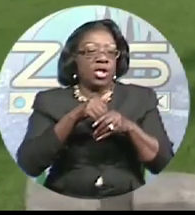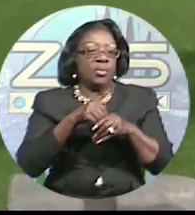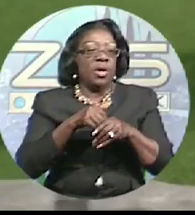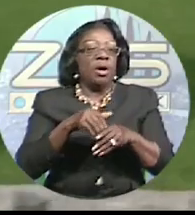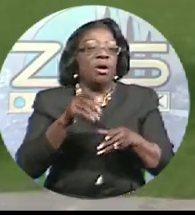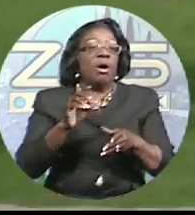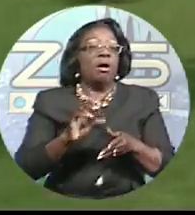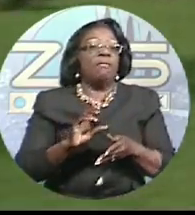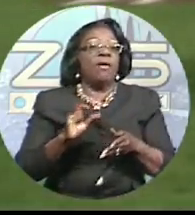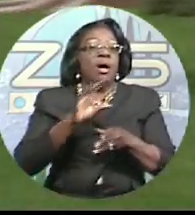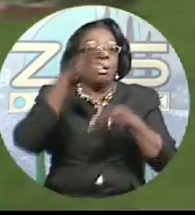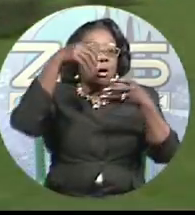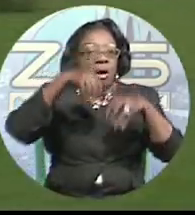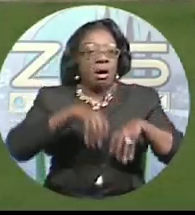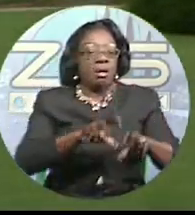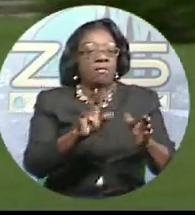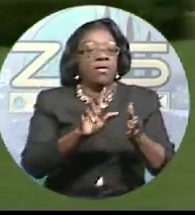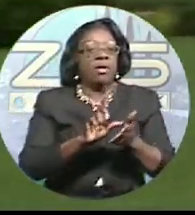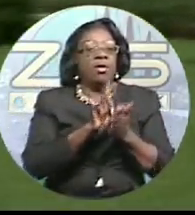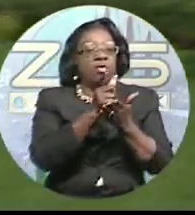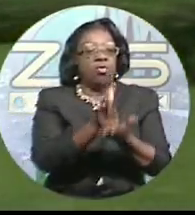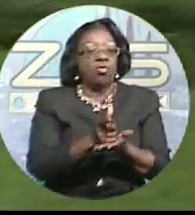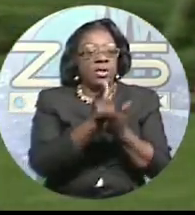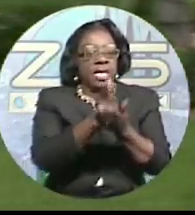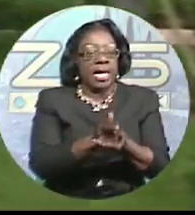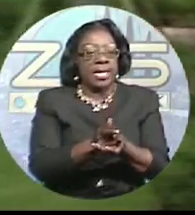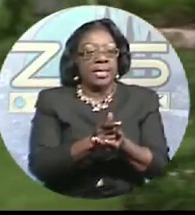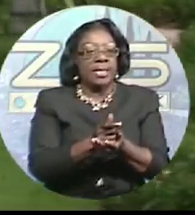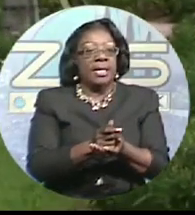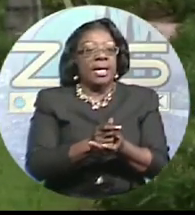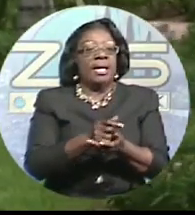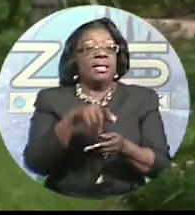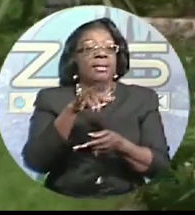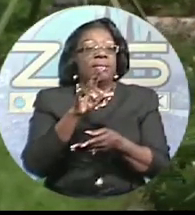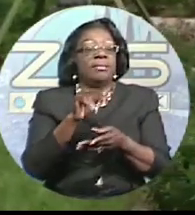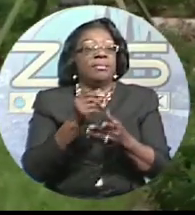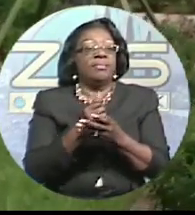Lines. Baha Mar purchased a property in May 2005 from the Ruffin Group.